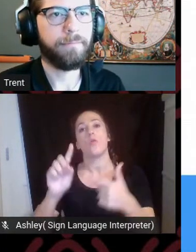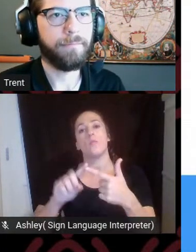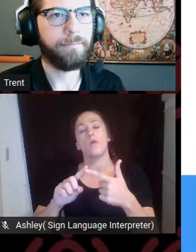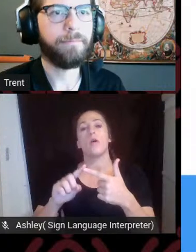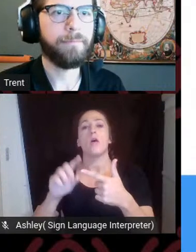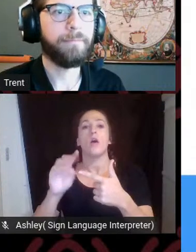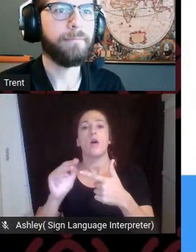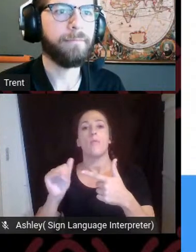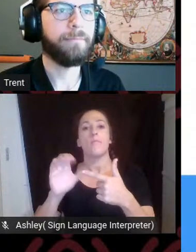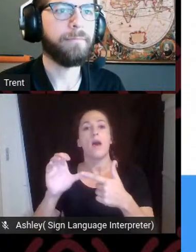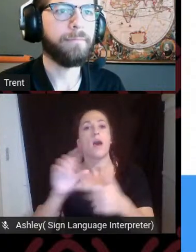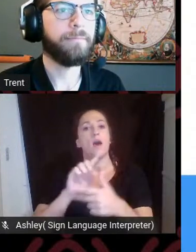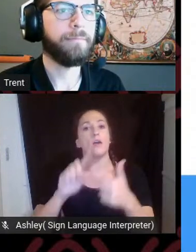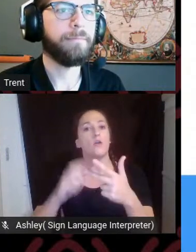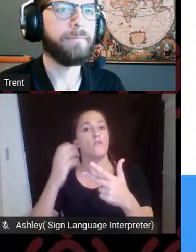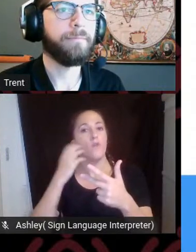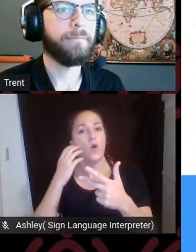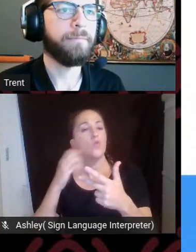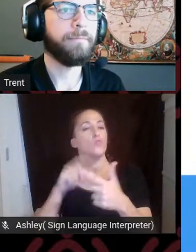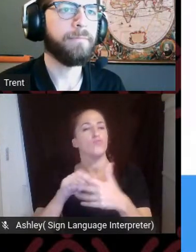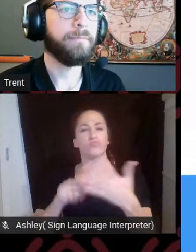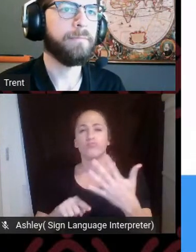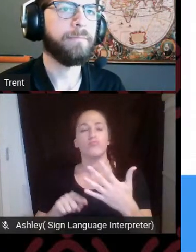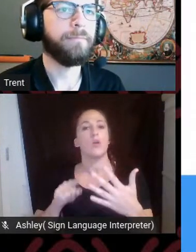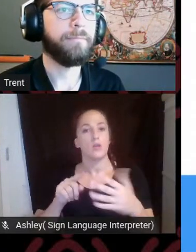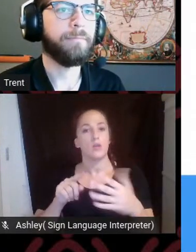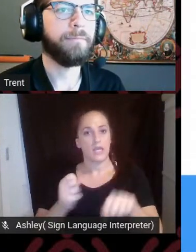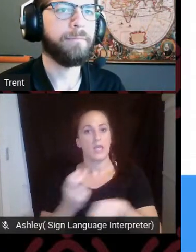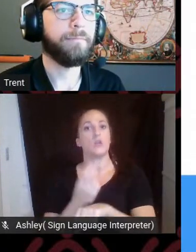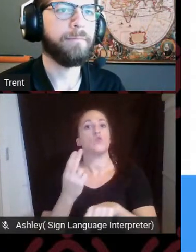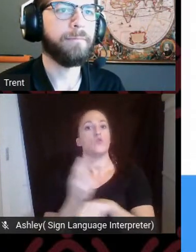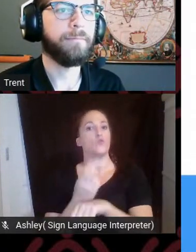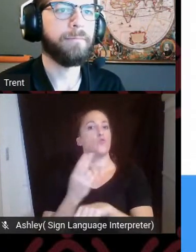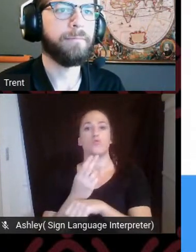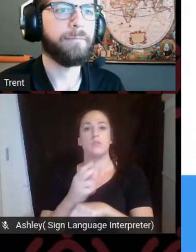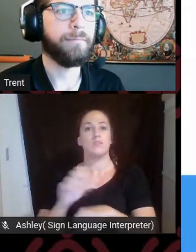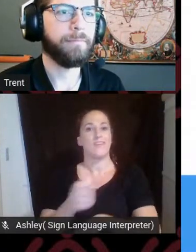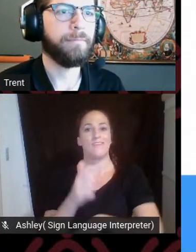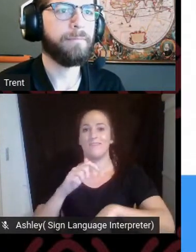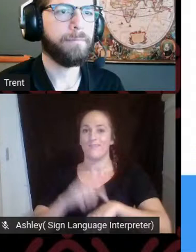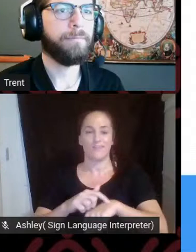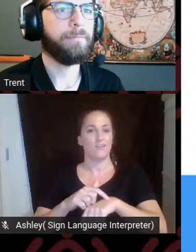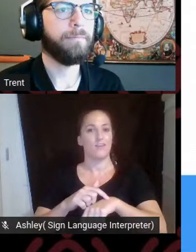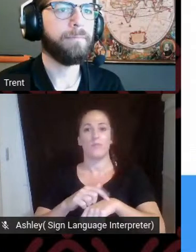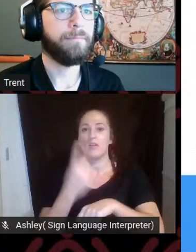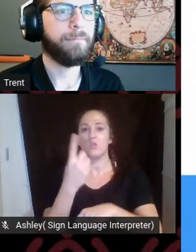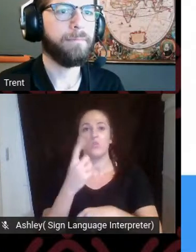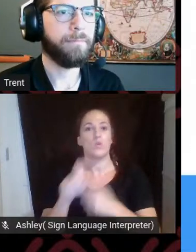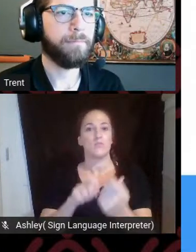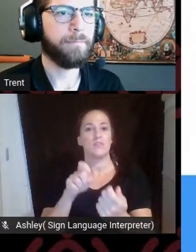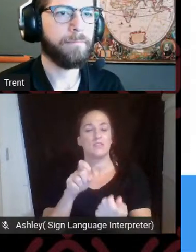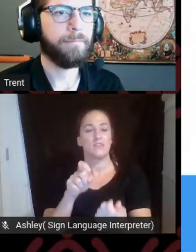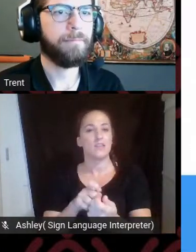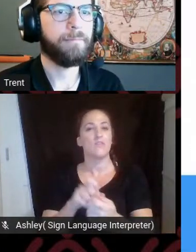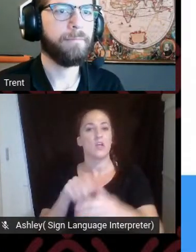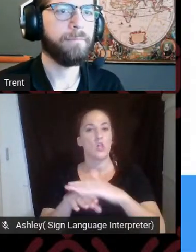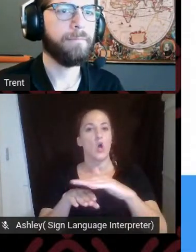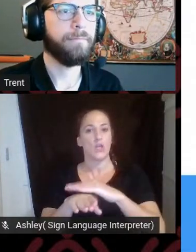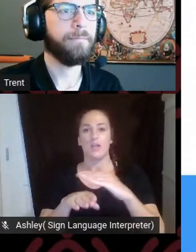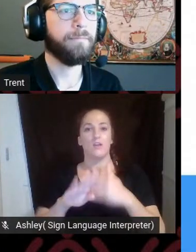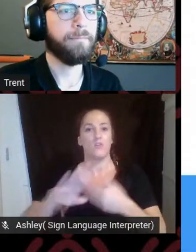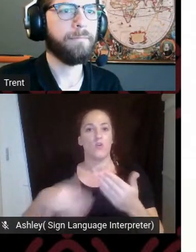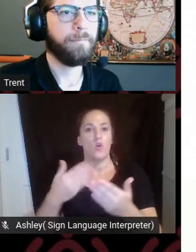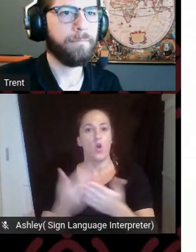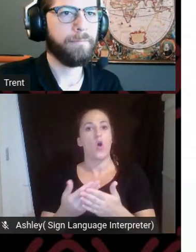going to be available to you 24/7. And it's one login for everything. So we're going to be taking a tour of these